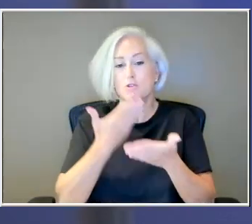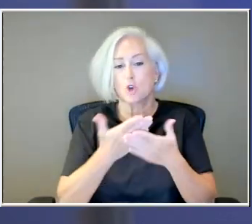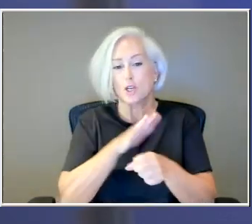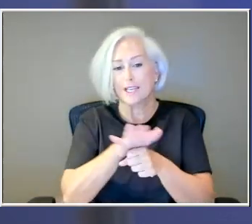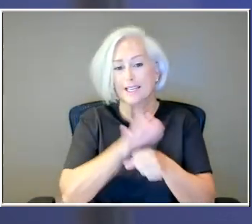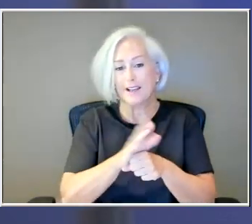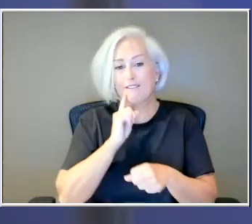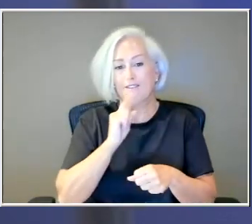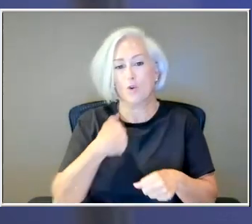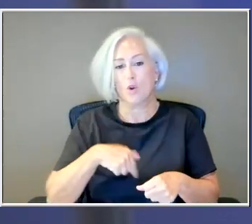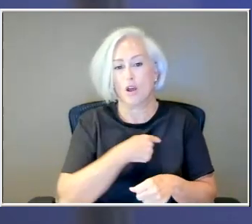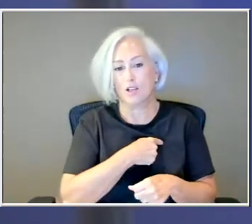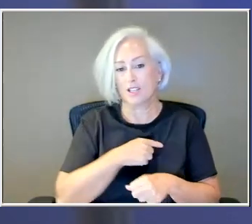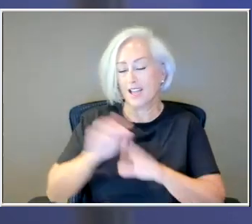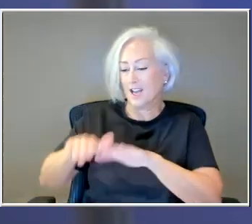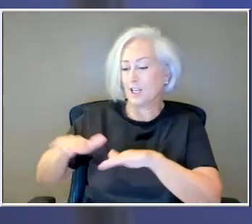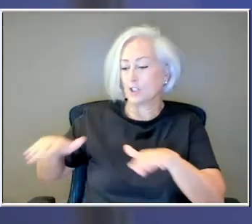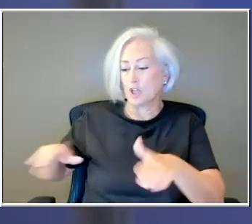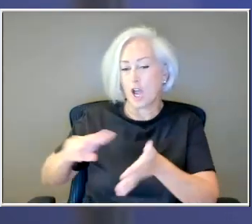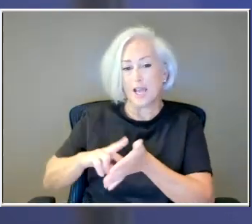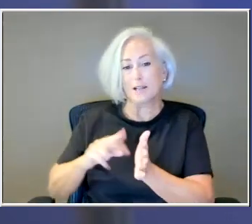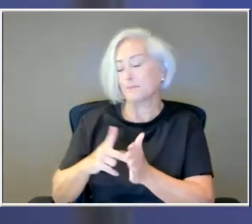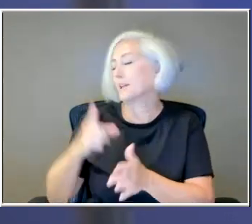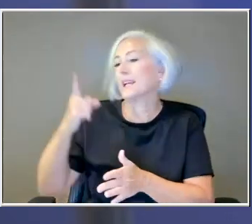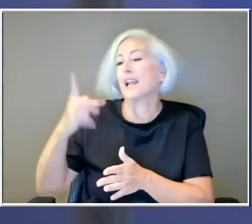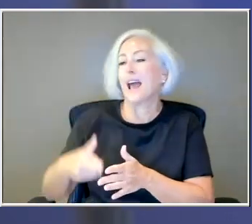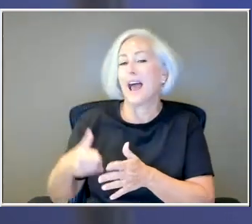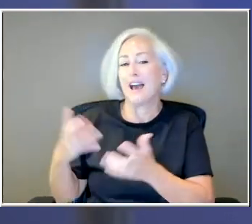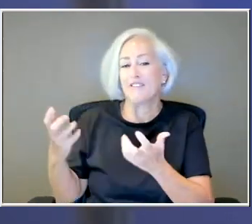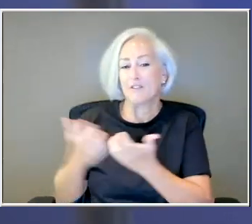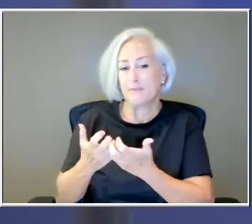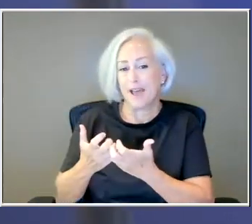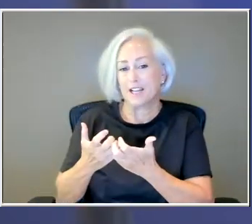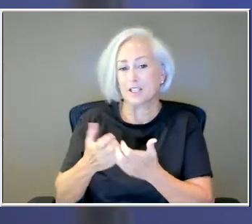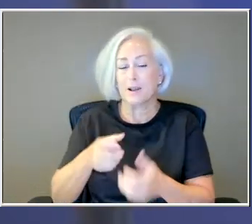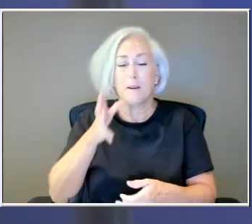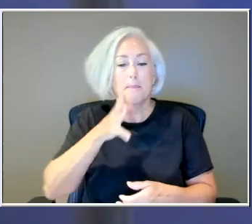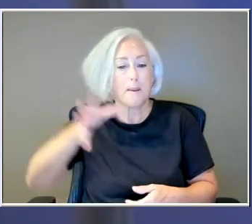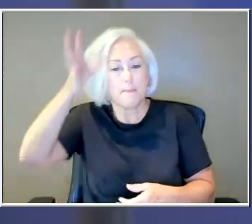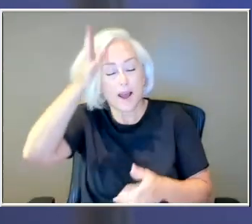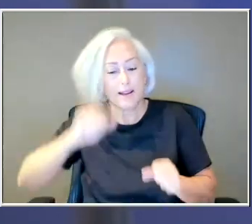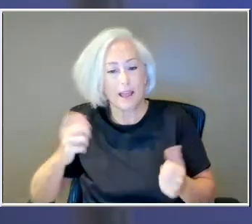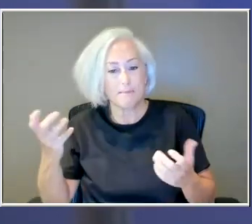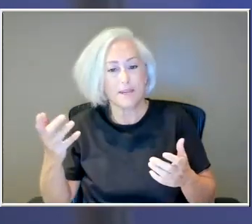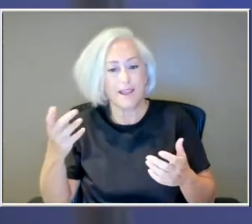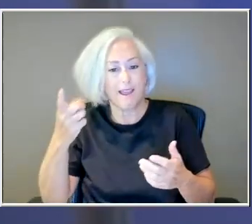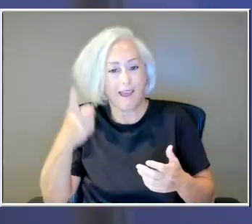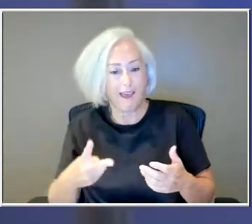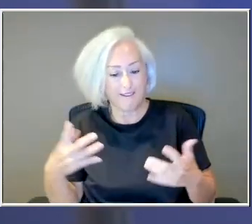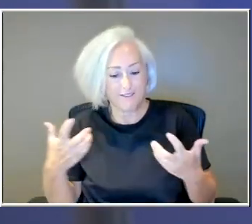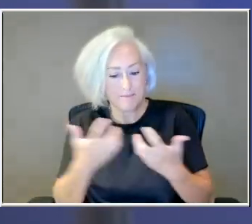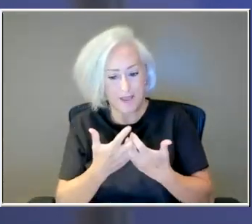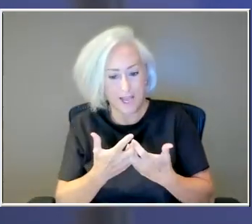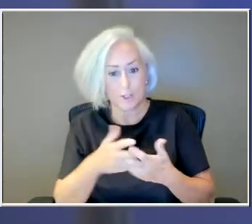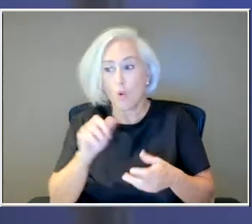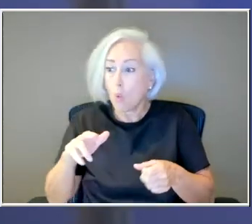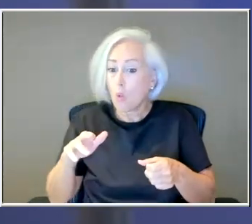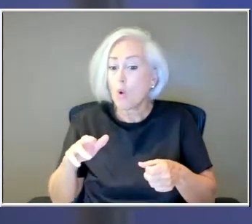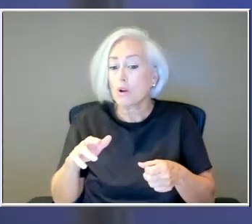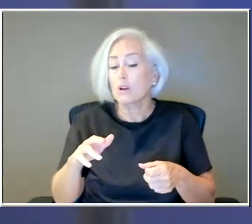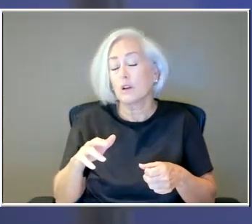is half-matched, a parent is half-matched, a sibling could be half-matched or fully matched, right? So, and then outside that, there's